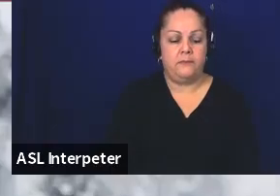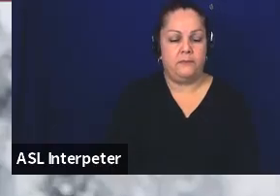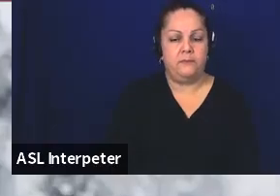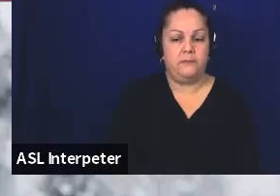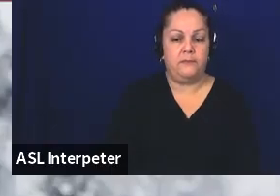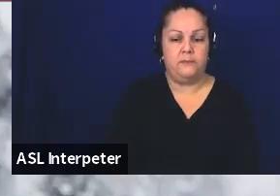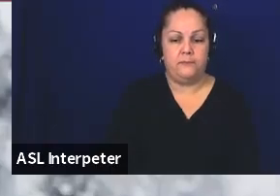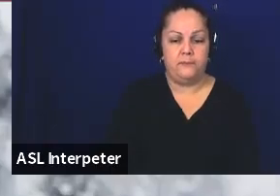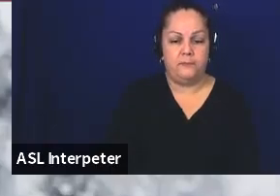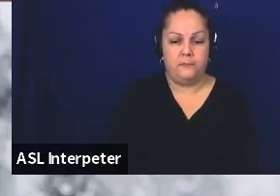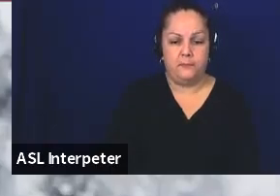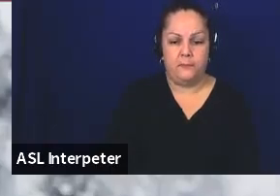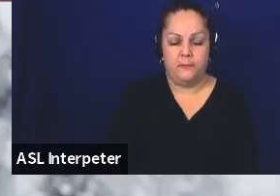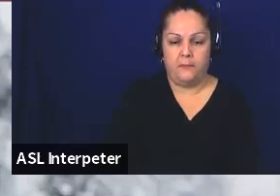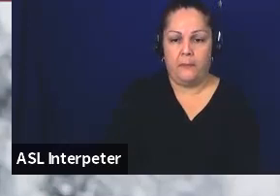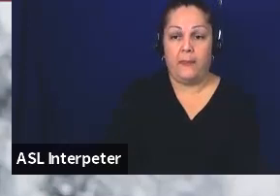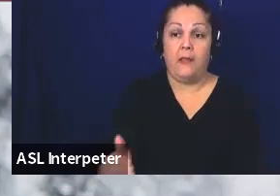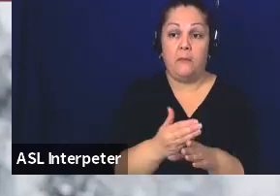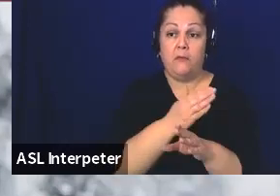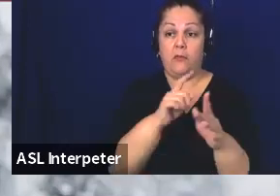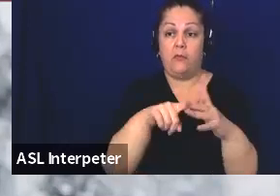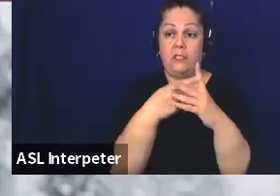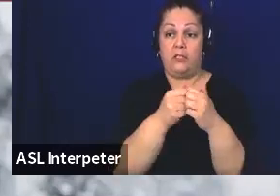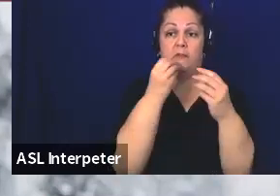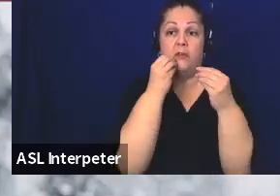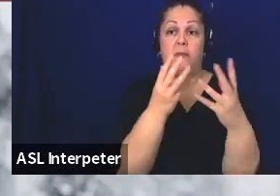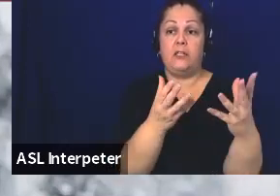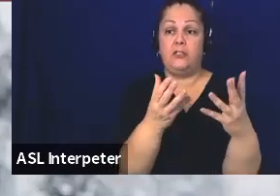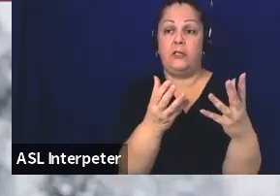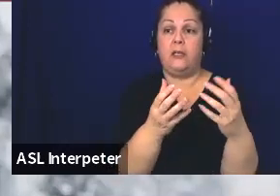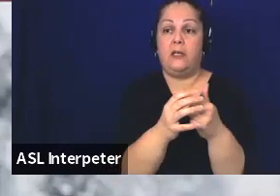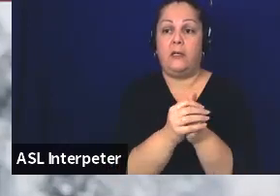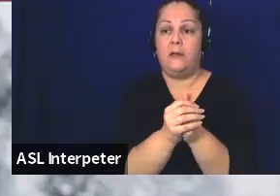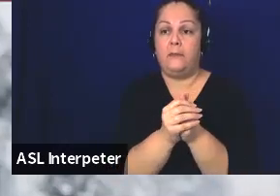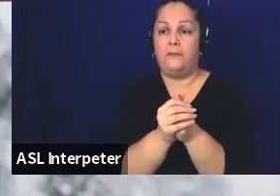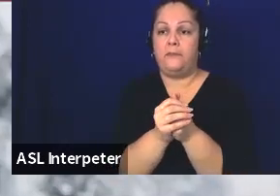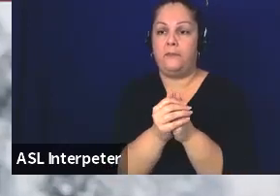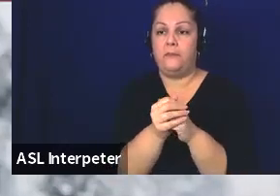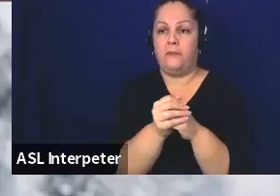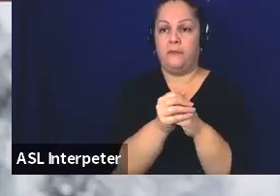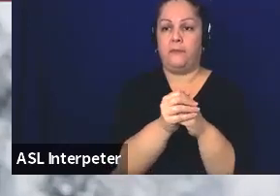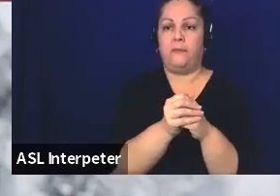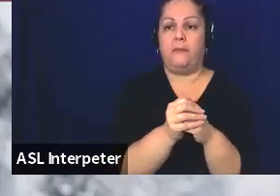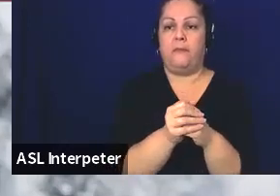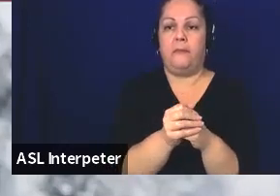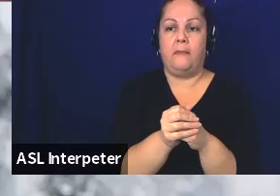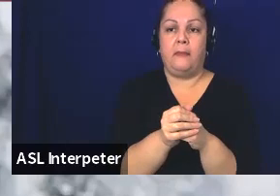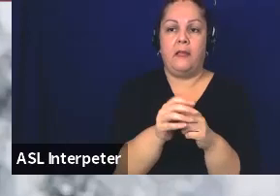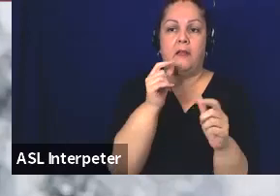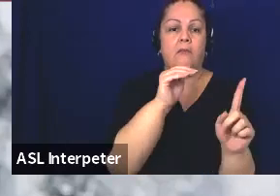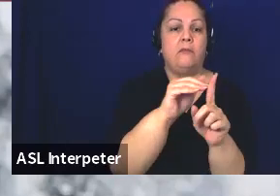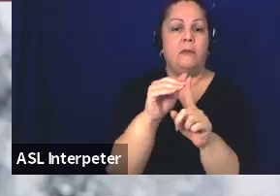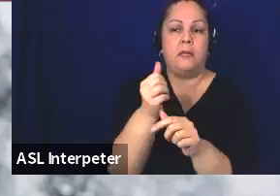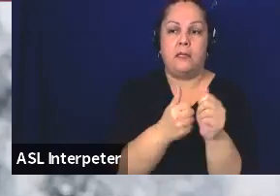Just a few reminders before we get started on the content. When we hold these webinars, we really like to take a moment and remind everyone that